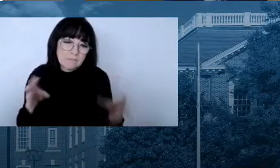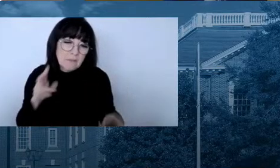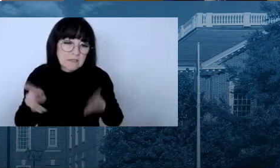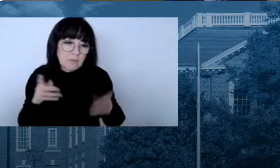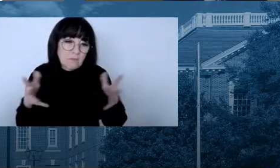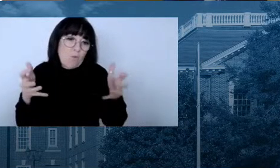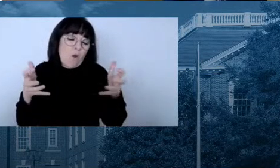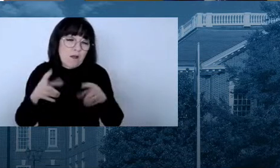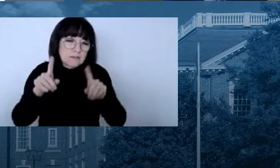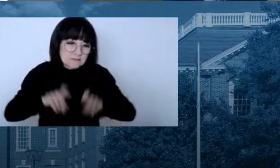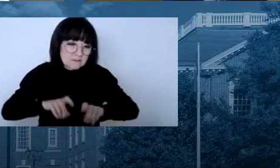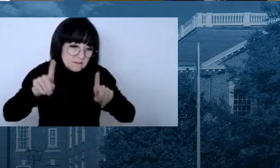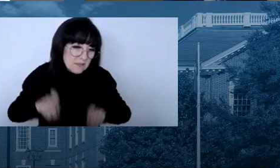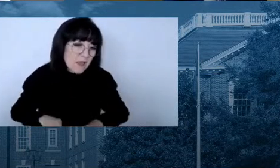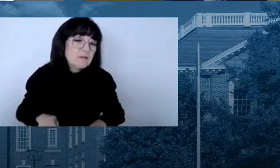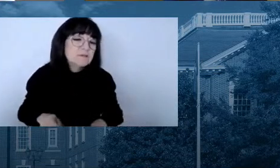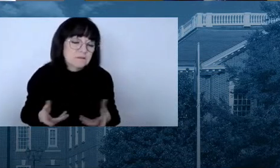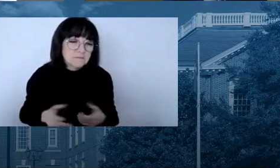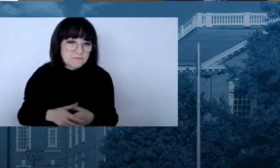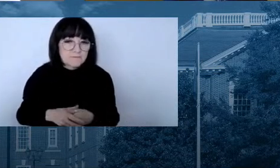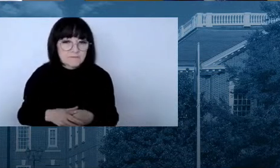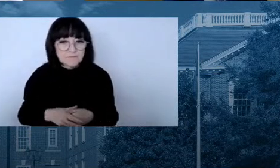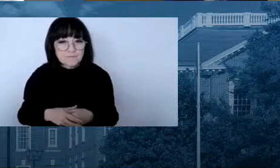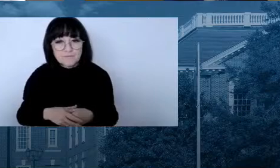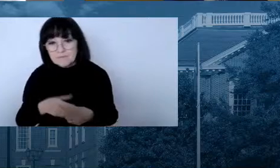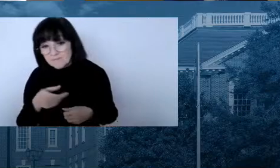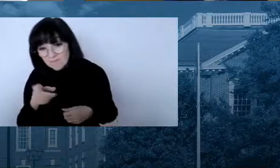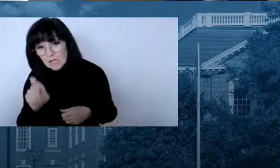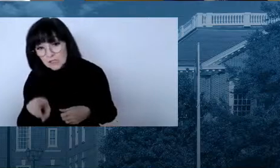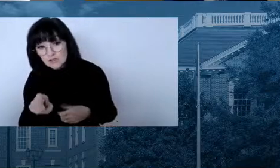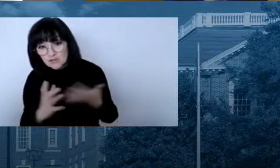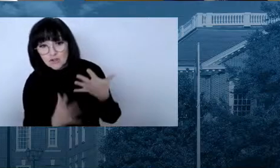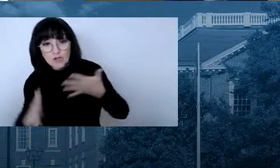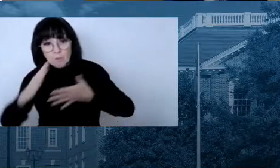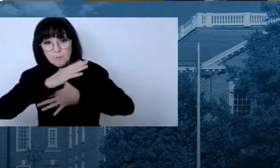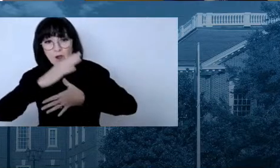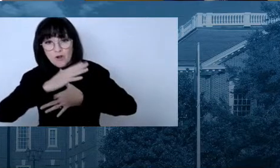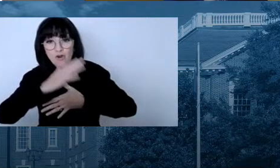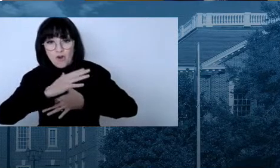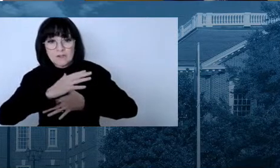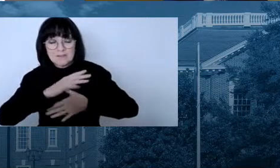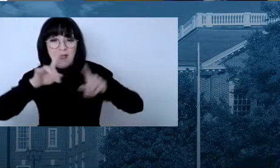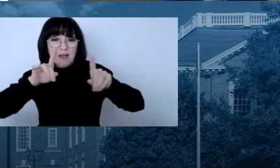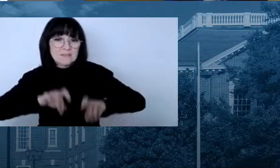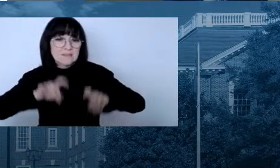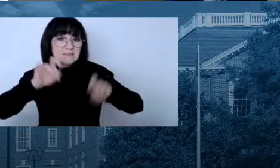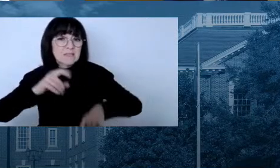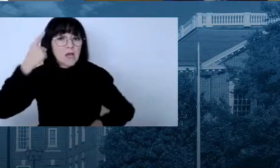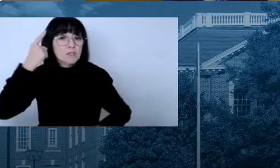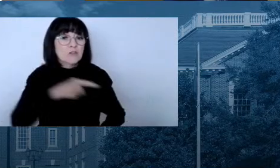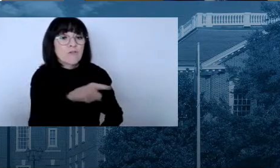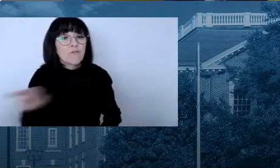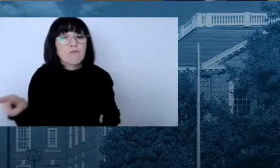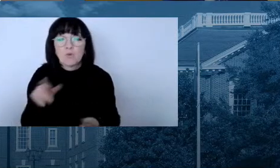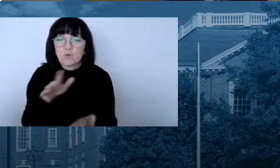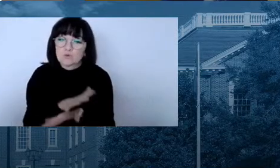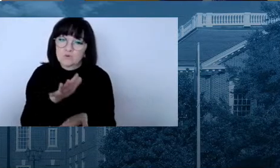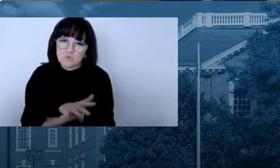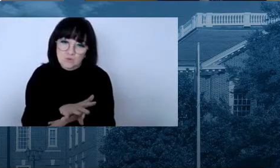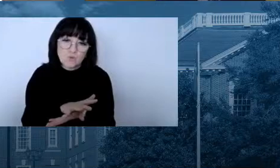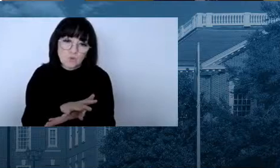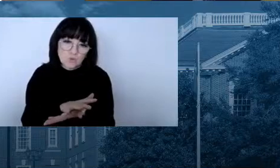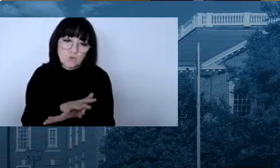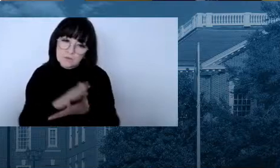prioritized testing for our school populations as well. And I think there was a second part of that question that had to do